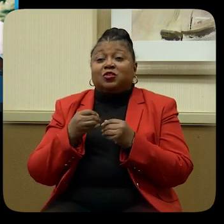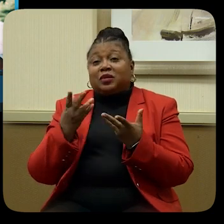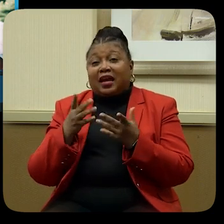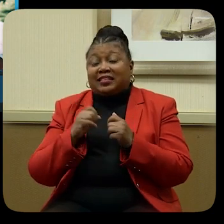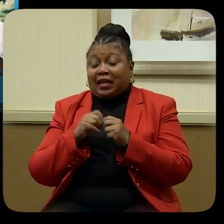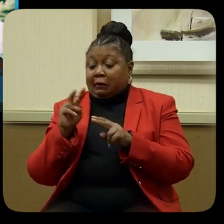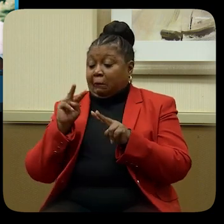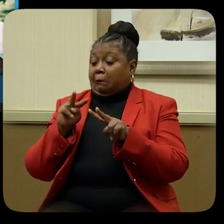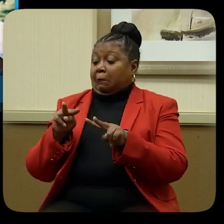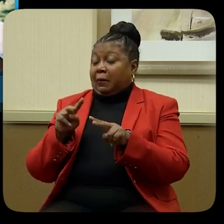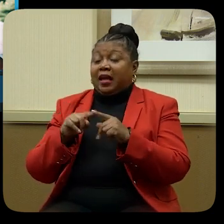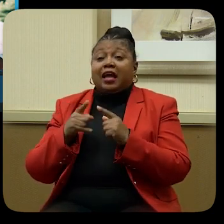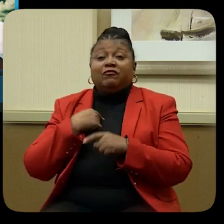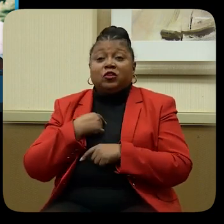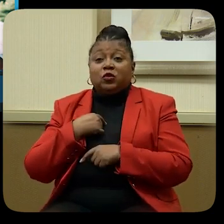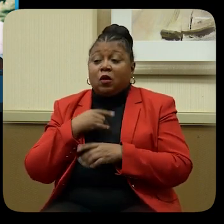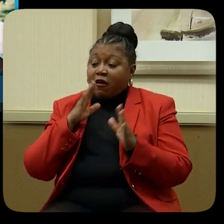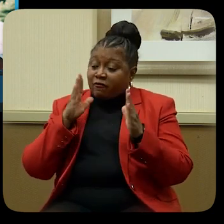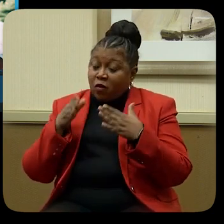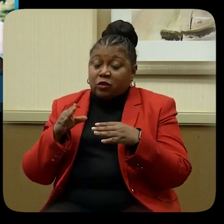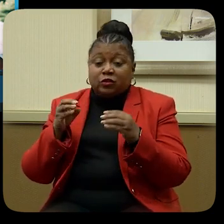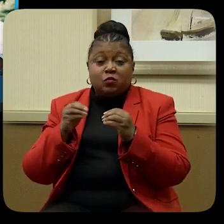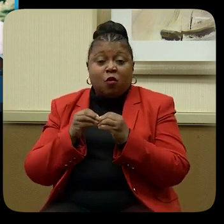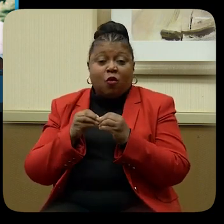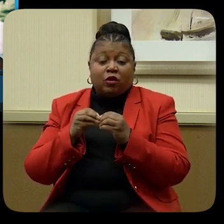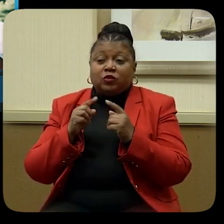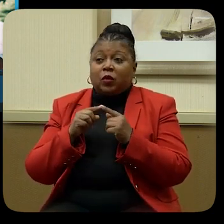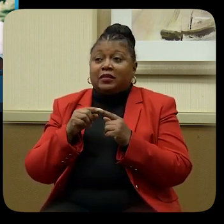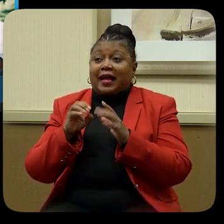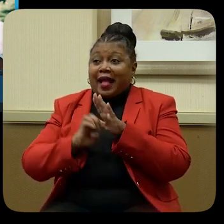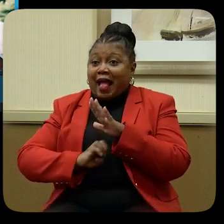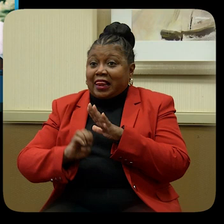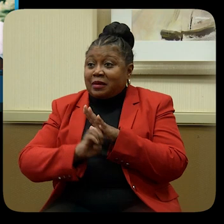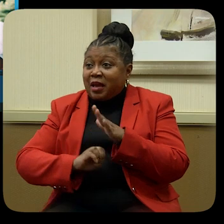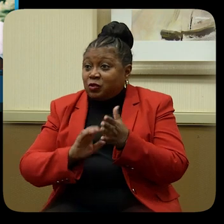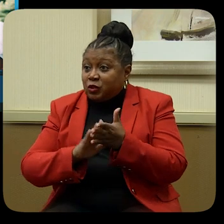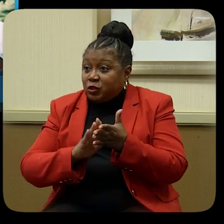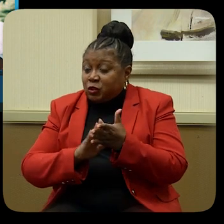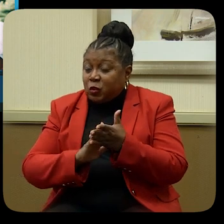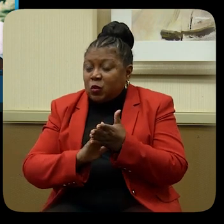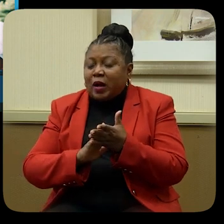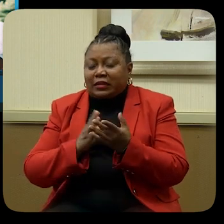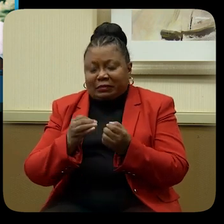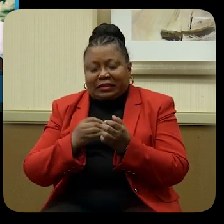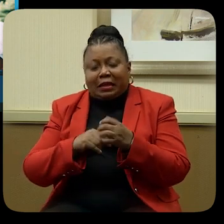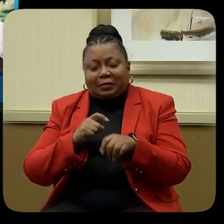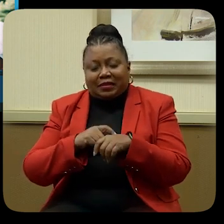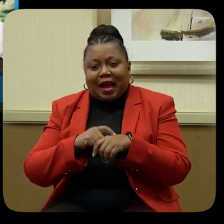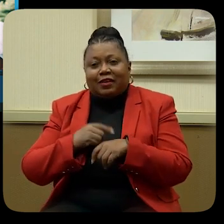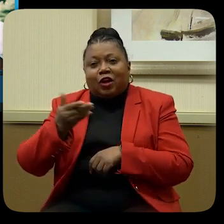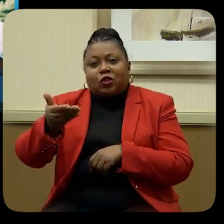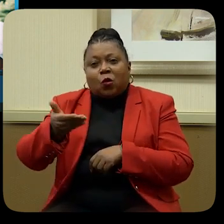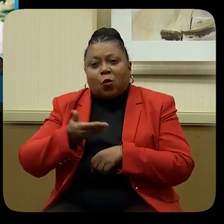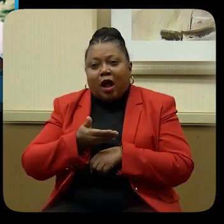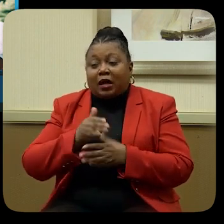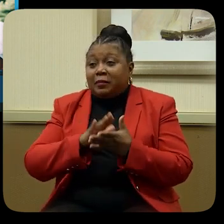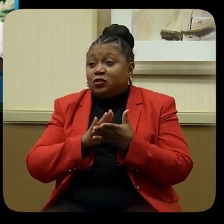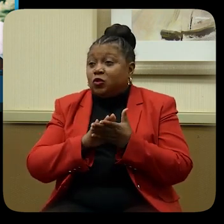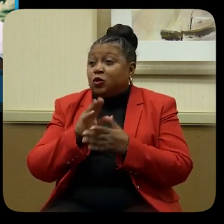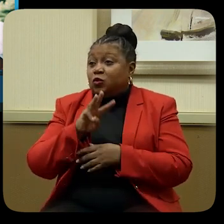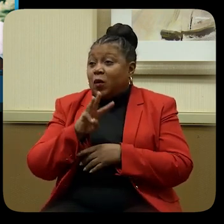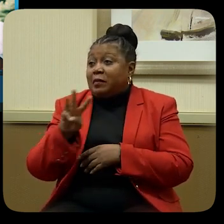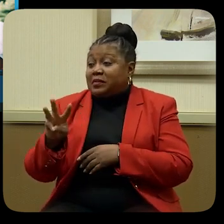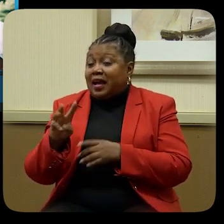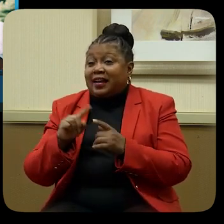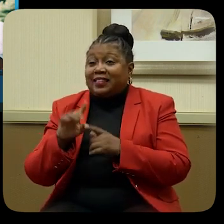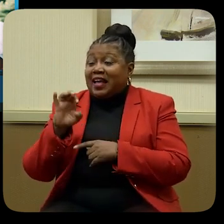of take a peek. If you are geared more towards the elementary school, I would spend some time on the Welcoming Schools website.